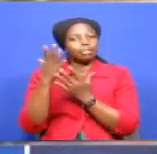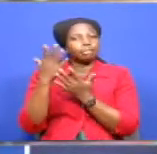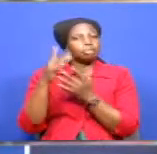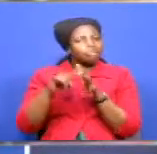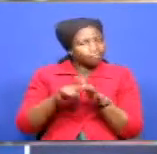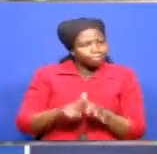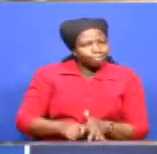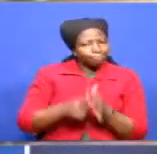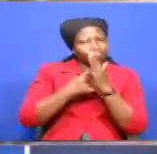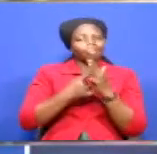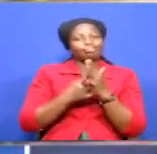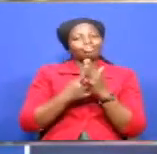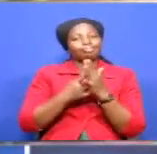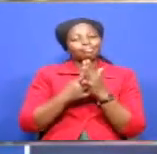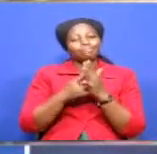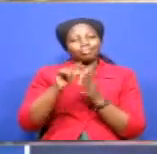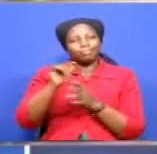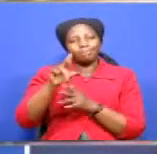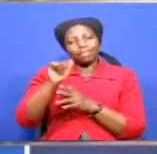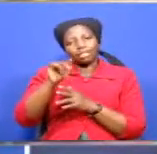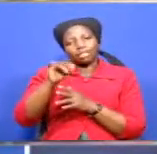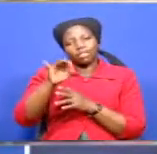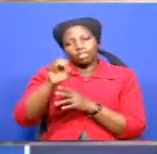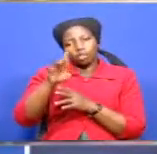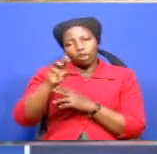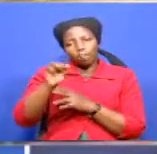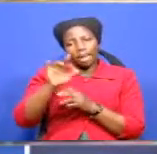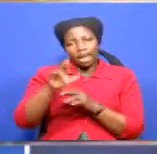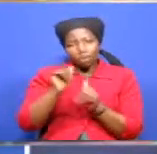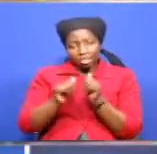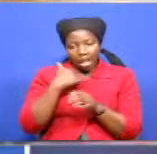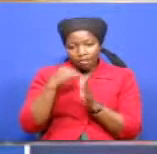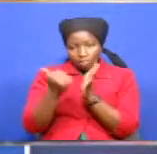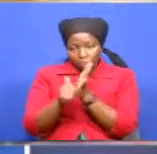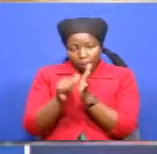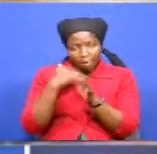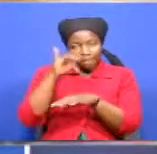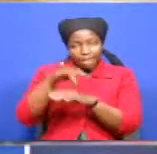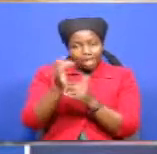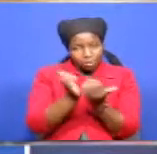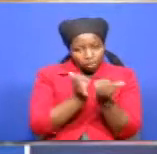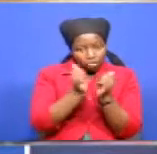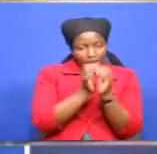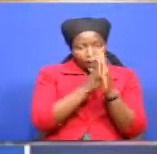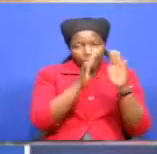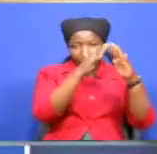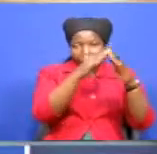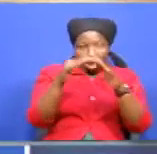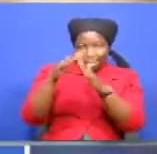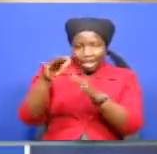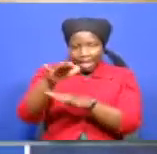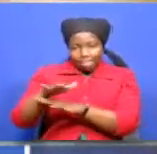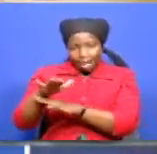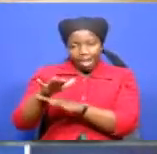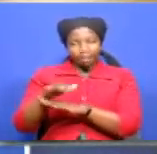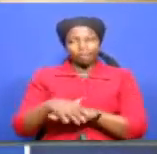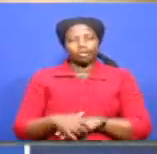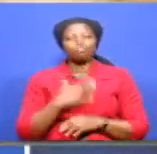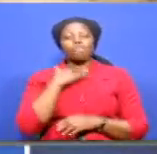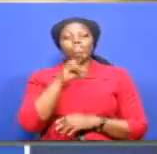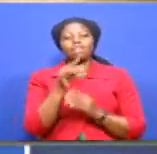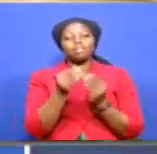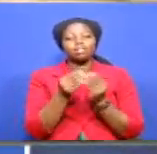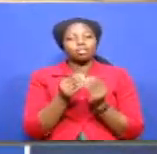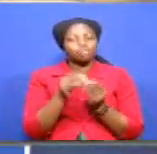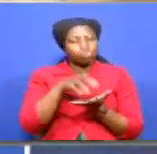has adversely affected proper running of businesses and households in the area and want the situation remedied. Lodwar is